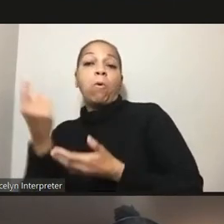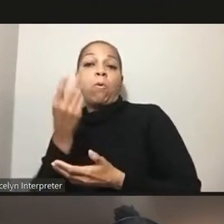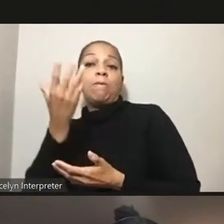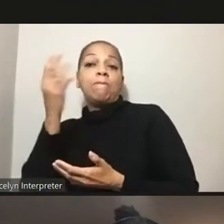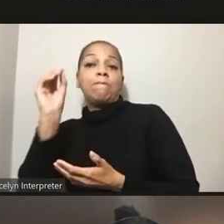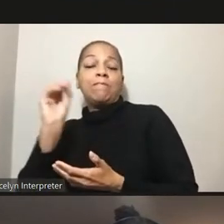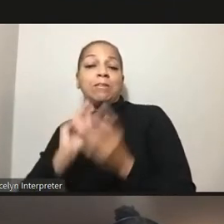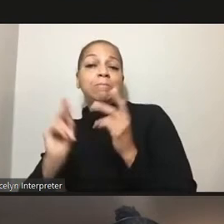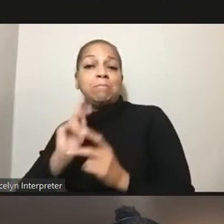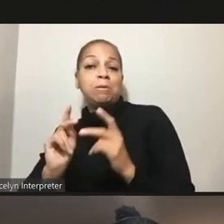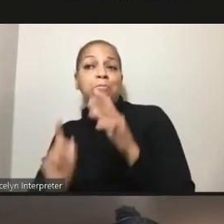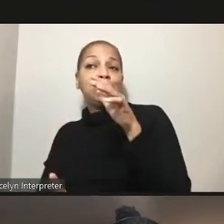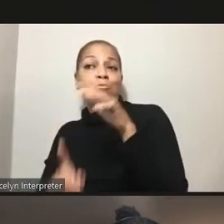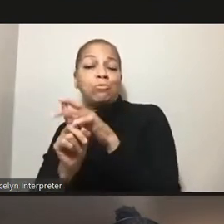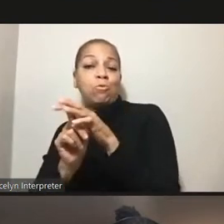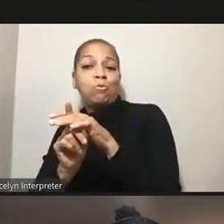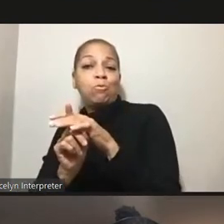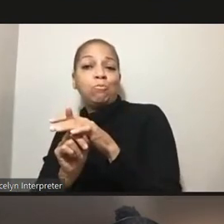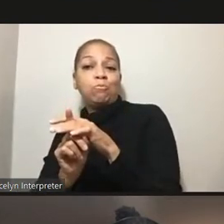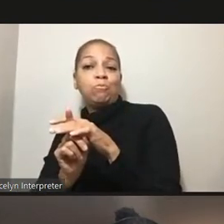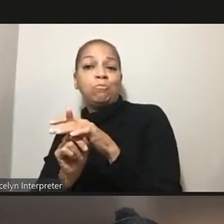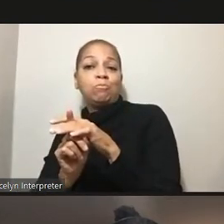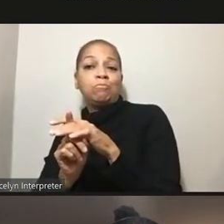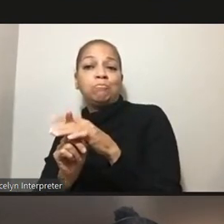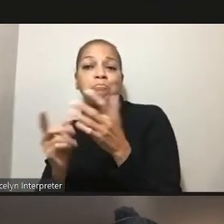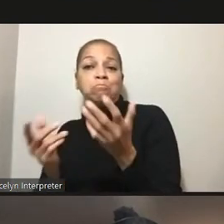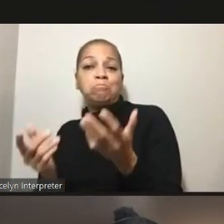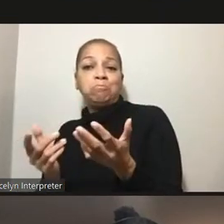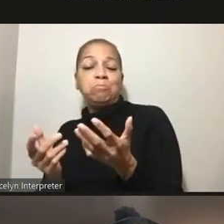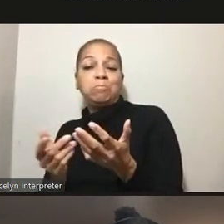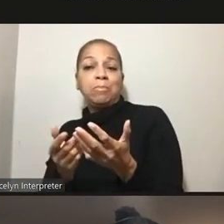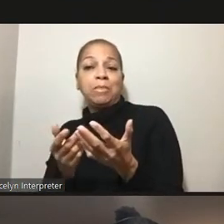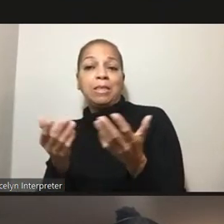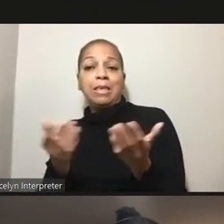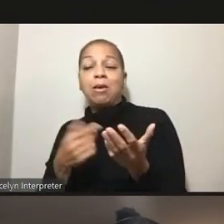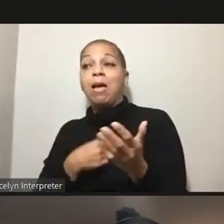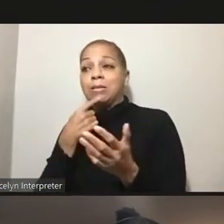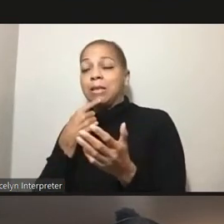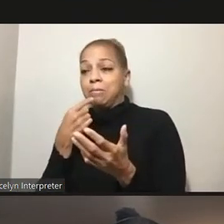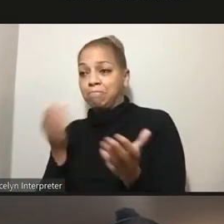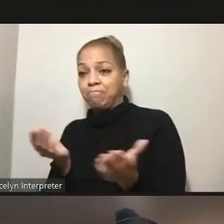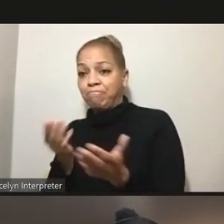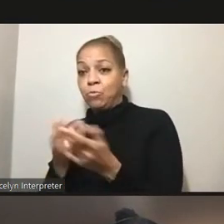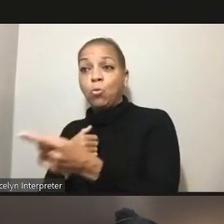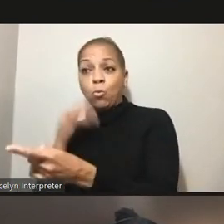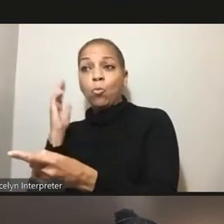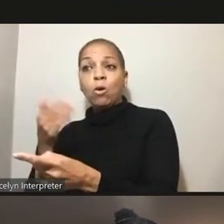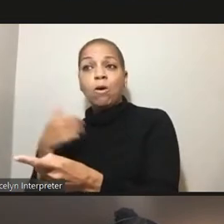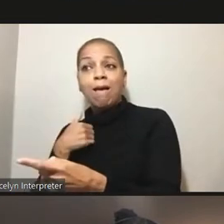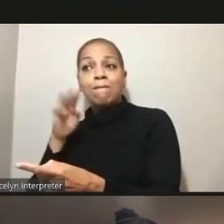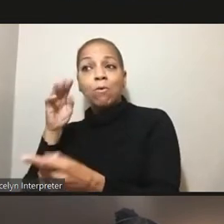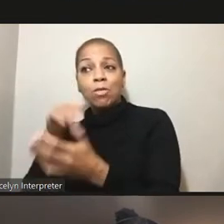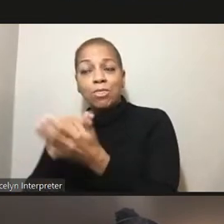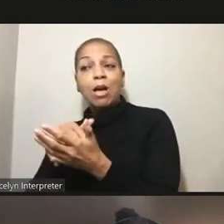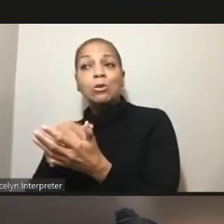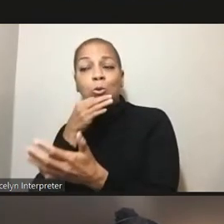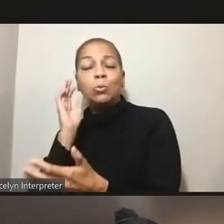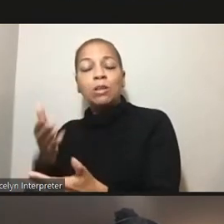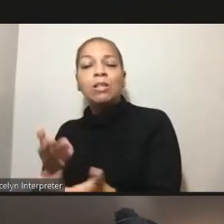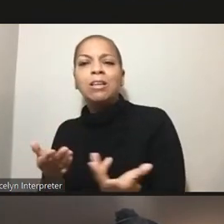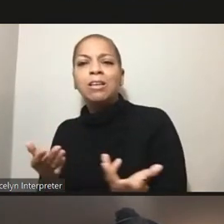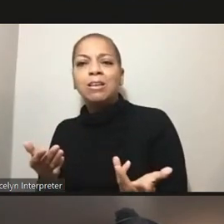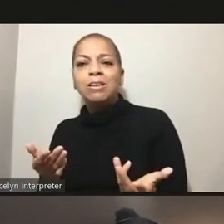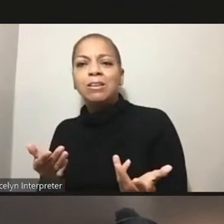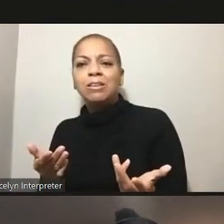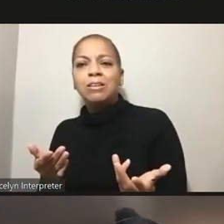people at a set. And here I'm like, you're gonna have 4,000. What that